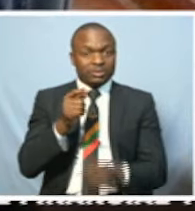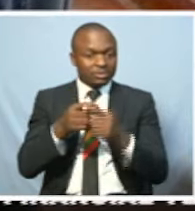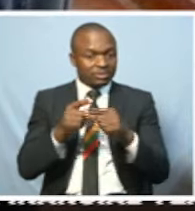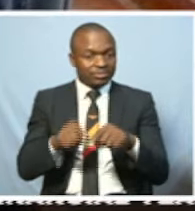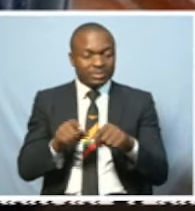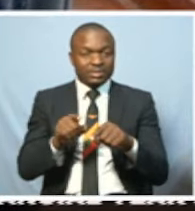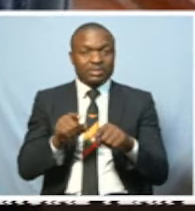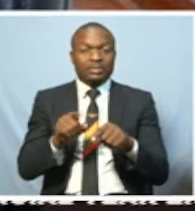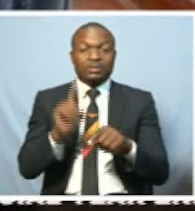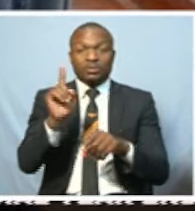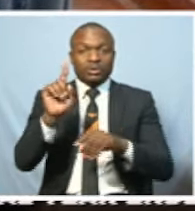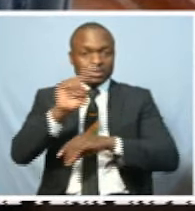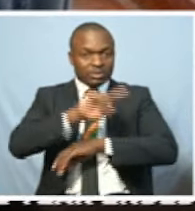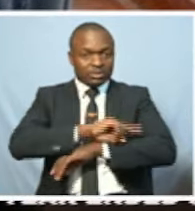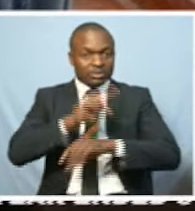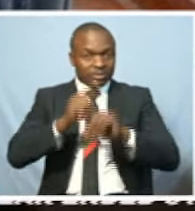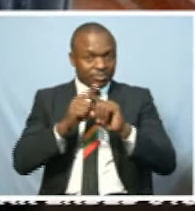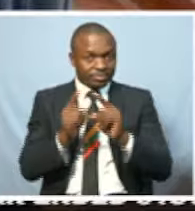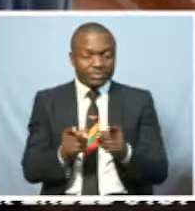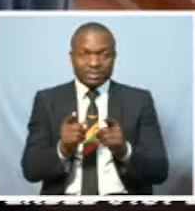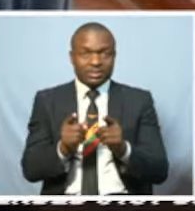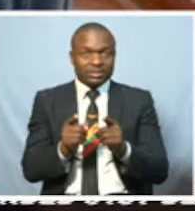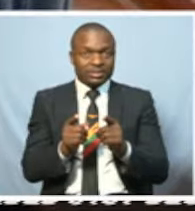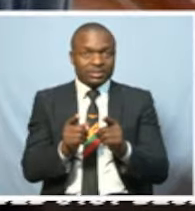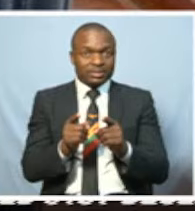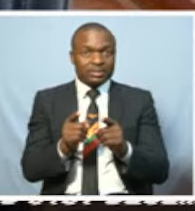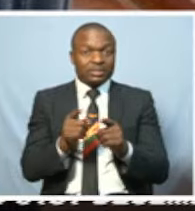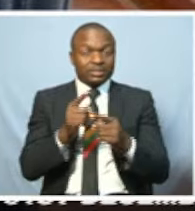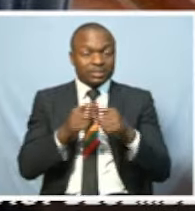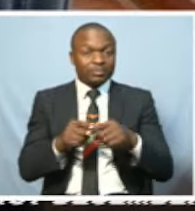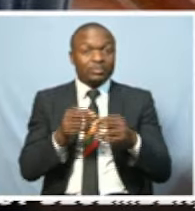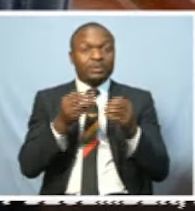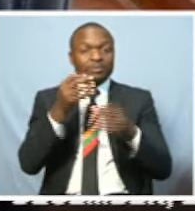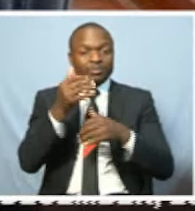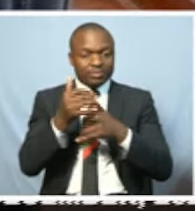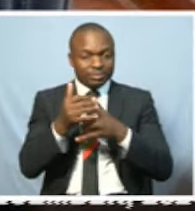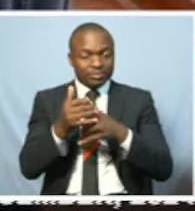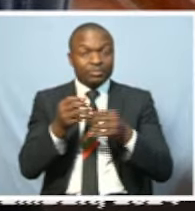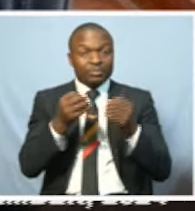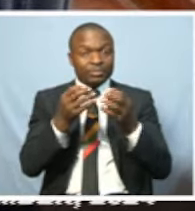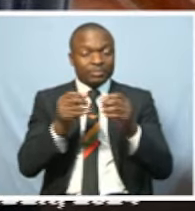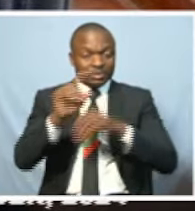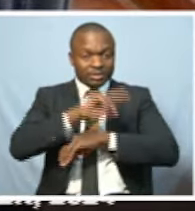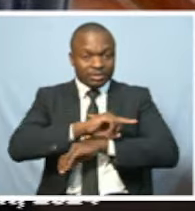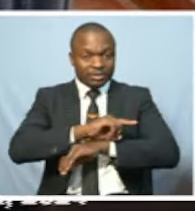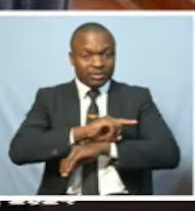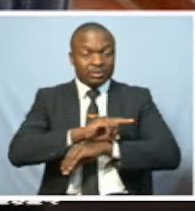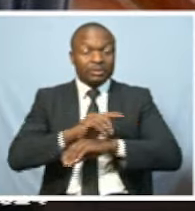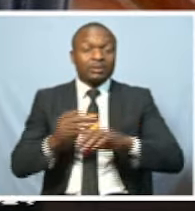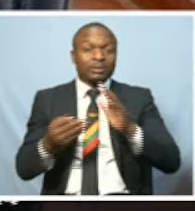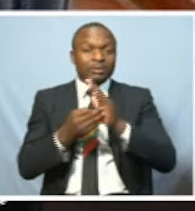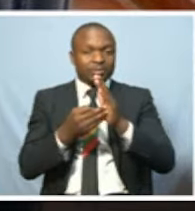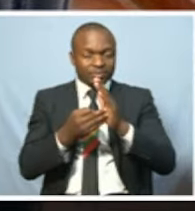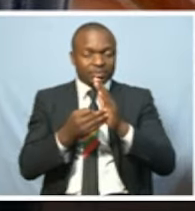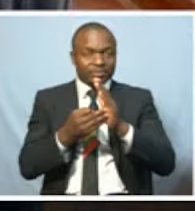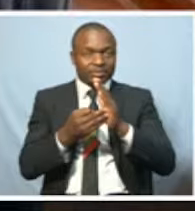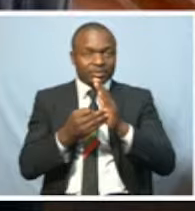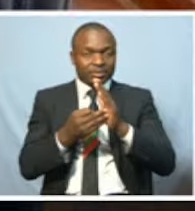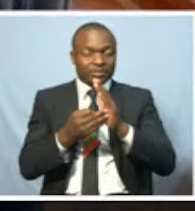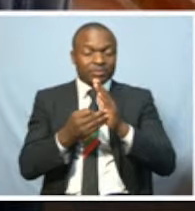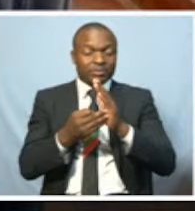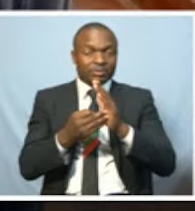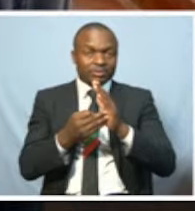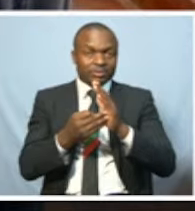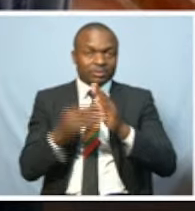days, except on the final day, you call the contractor. When you have prepared